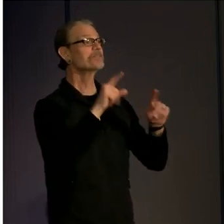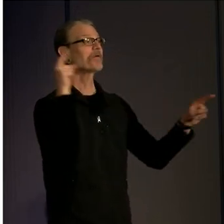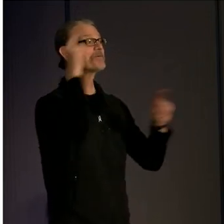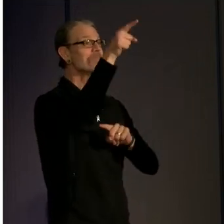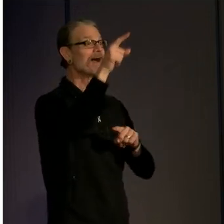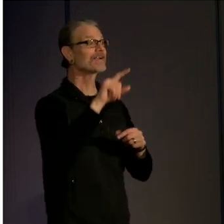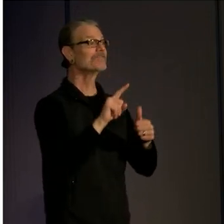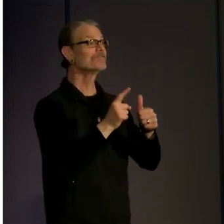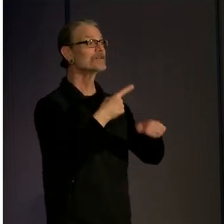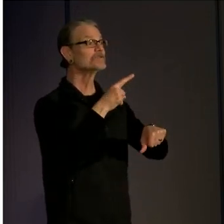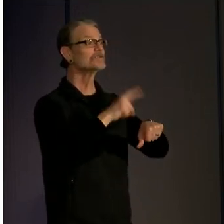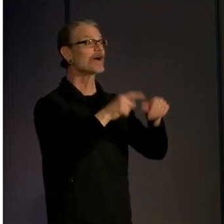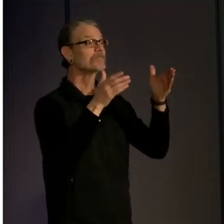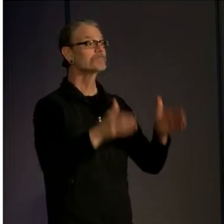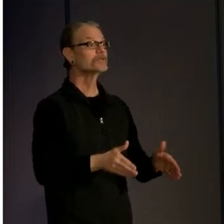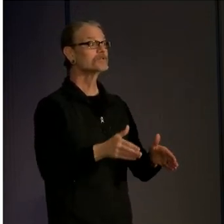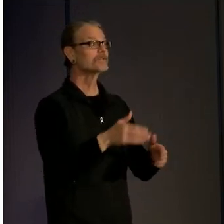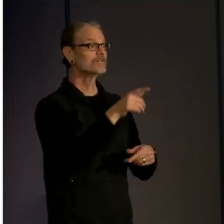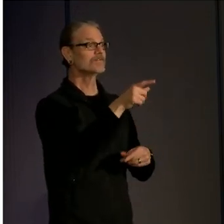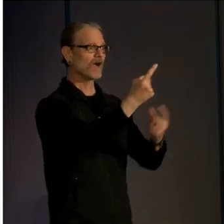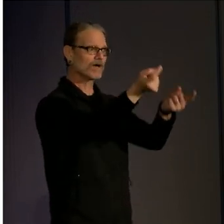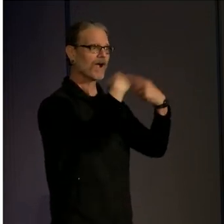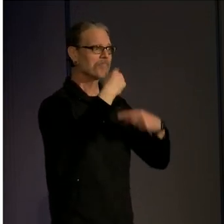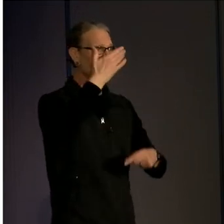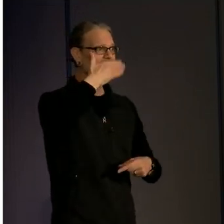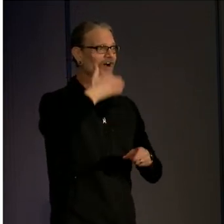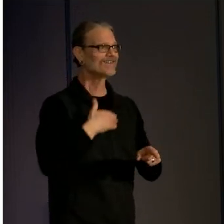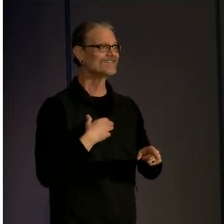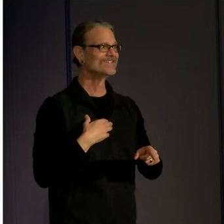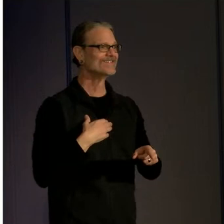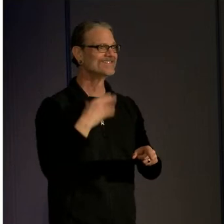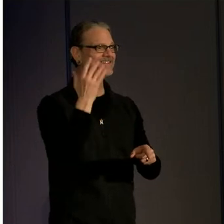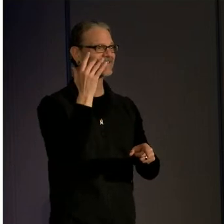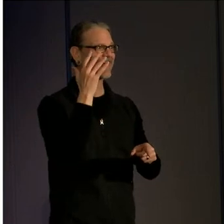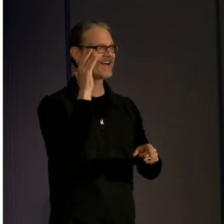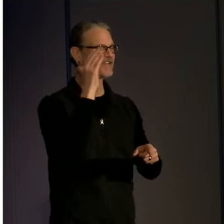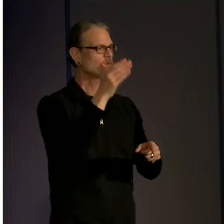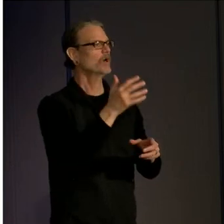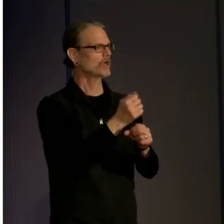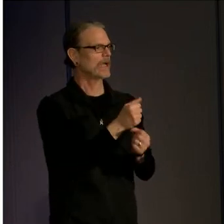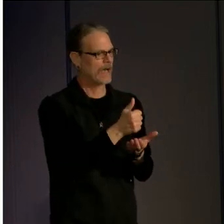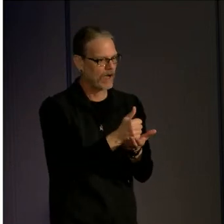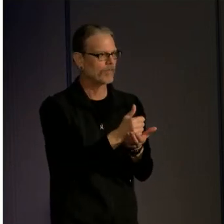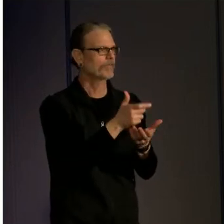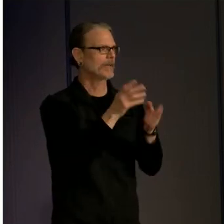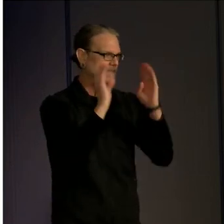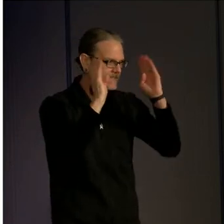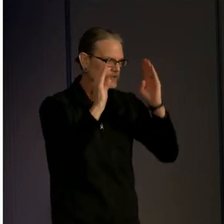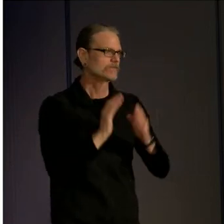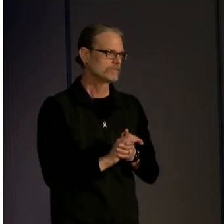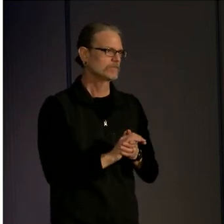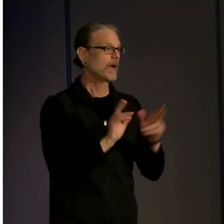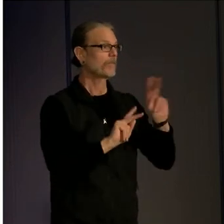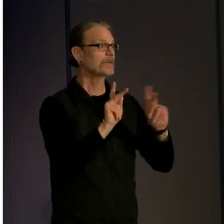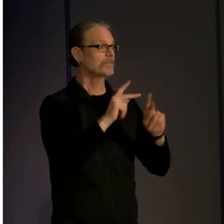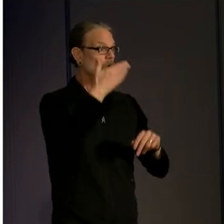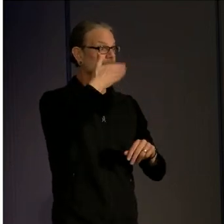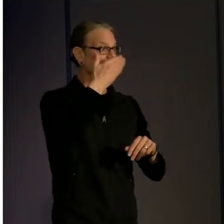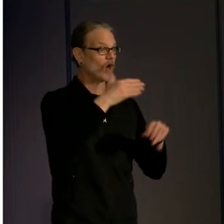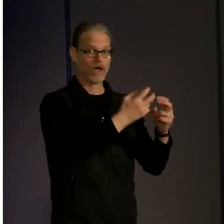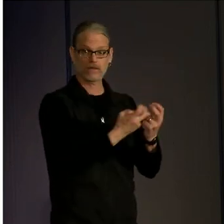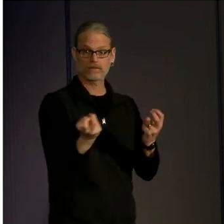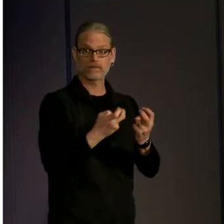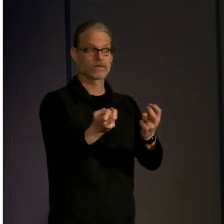first-time person, come to the front, because that's when you're going to get the help and the attention you need, because the people in the front typically